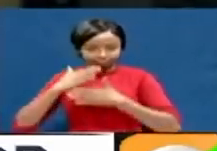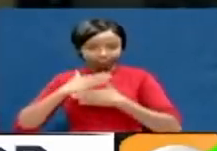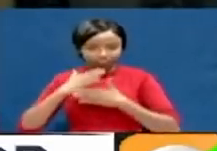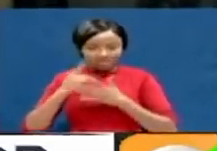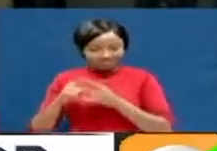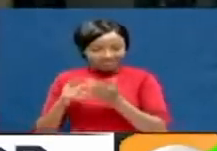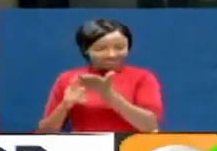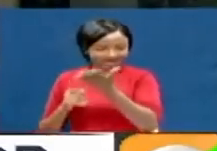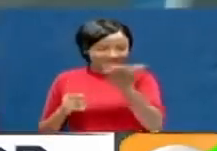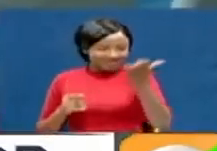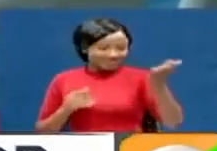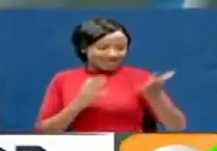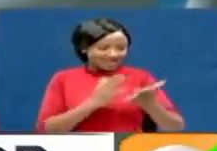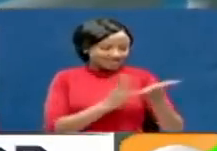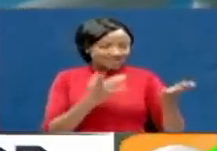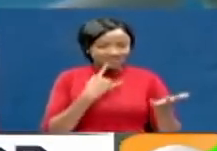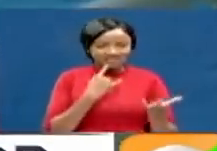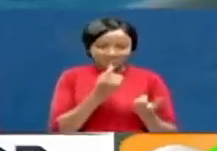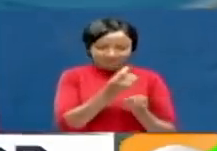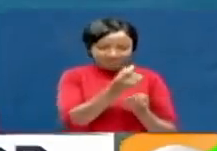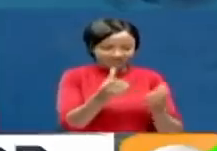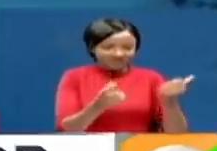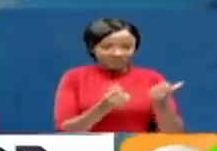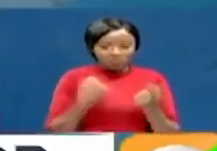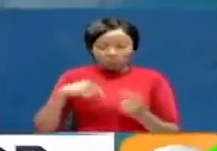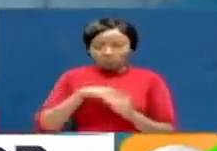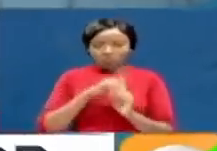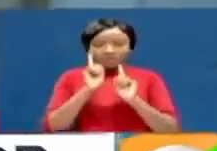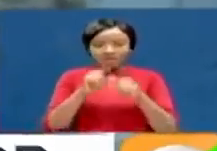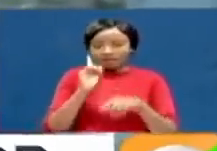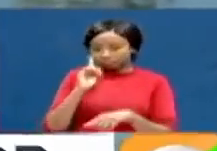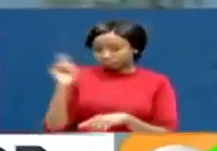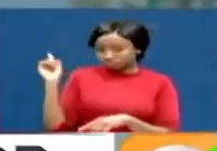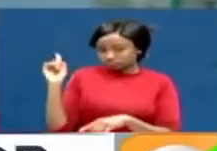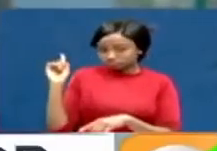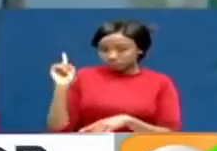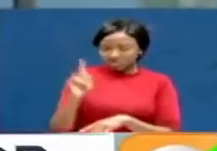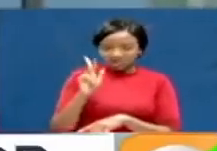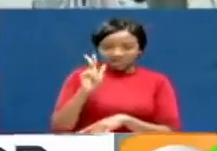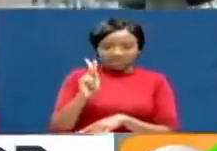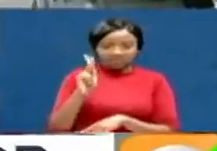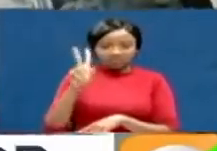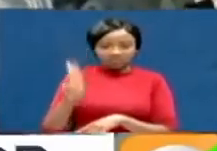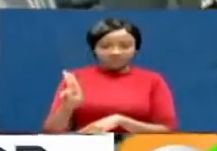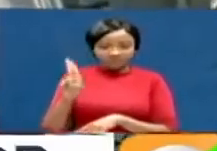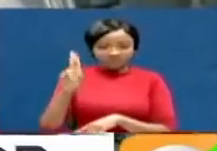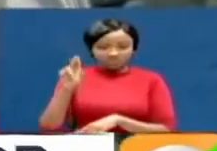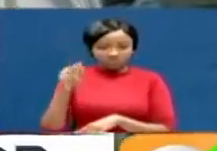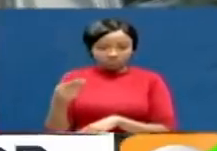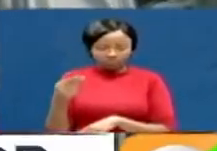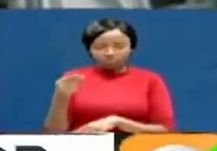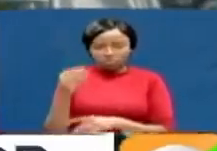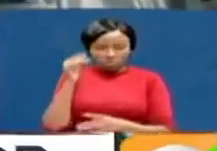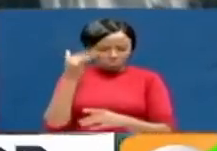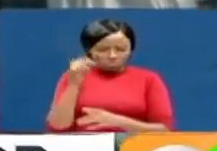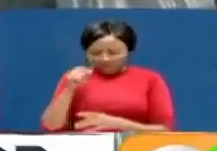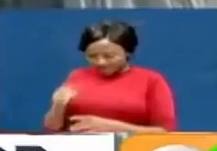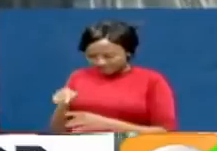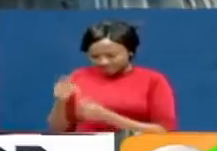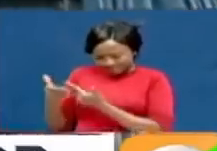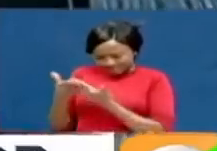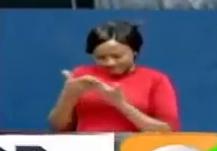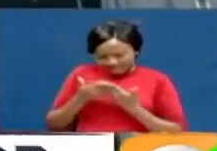key medical asset, we came to Kenyatta University Hospital to understand how they work and why they are so important